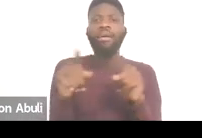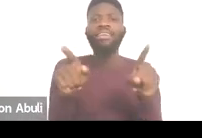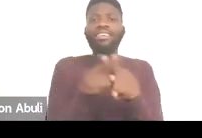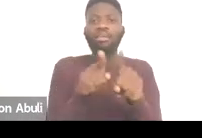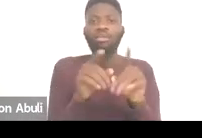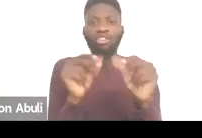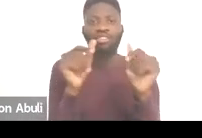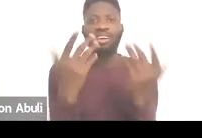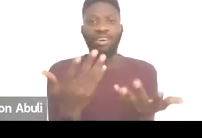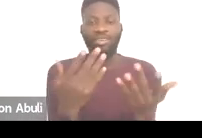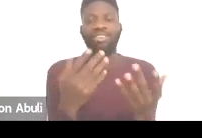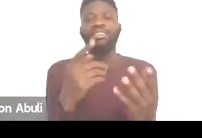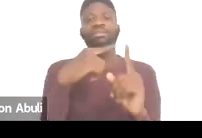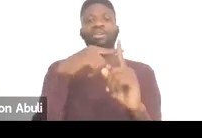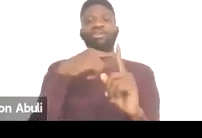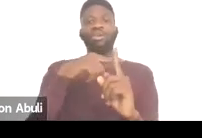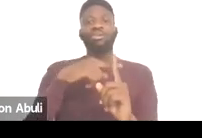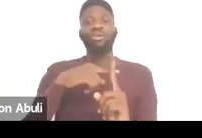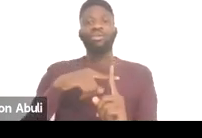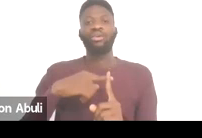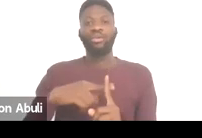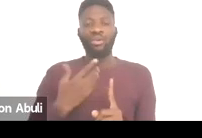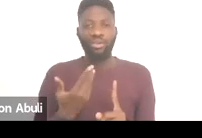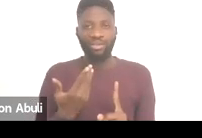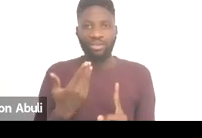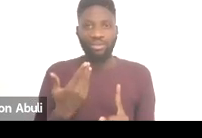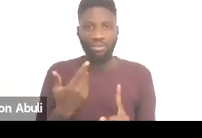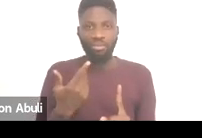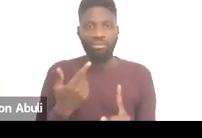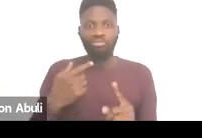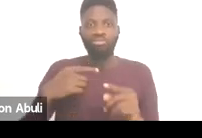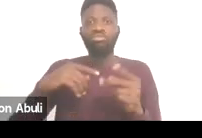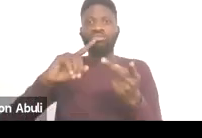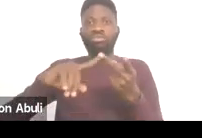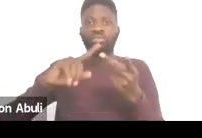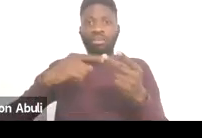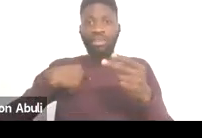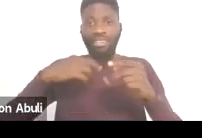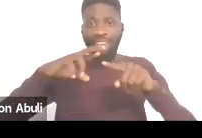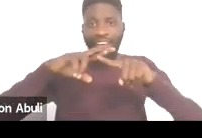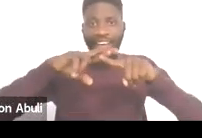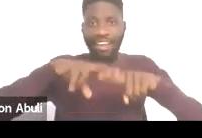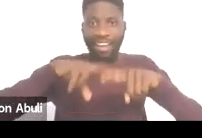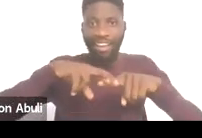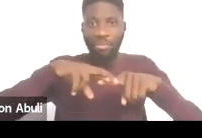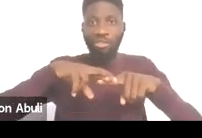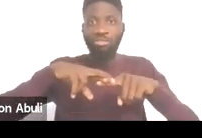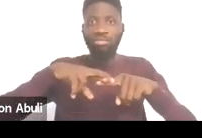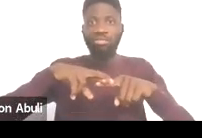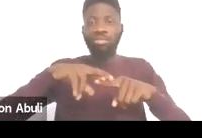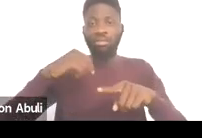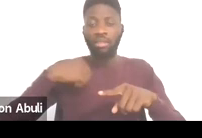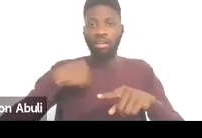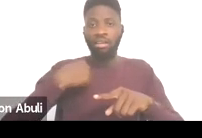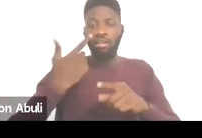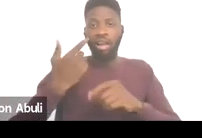sense positivity. Am I reliable and accountable? How will I gauge whether you're reliable and accountable from your